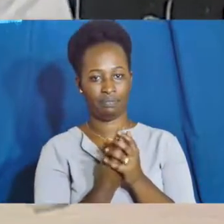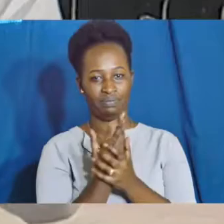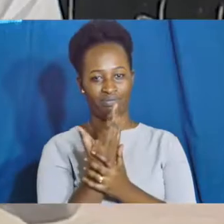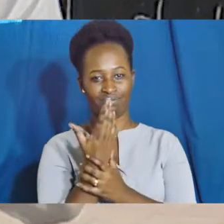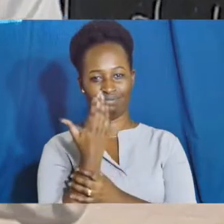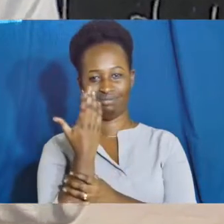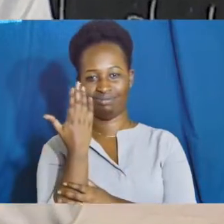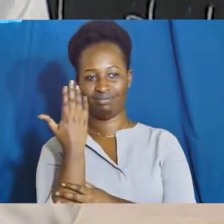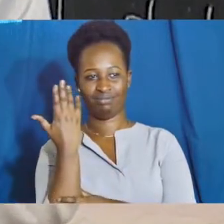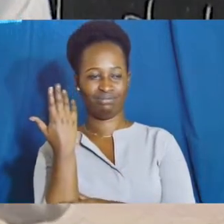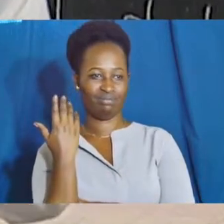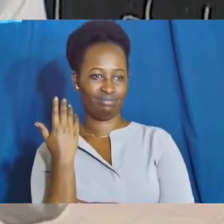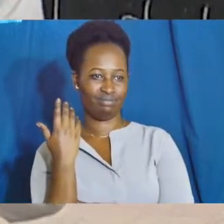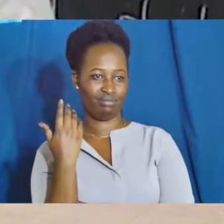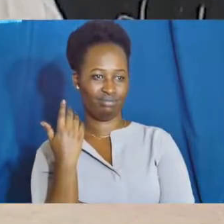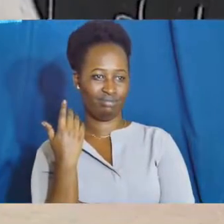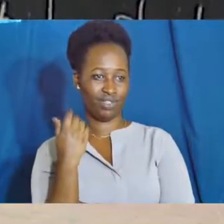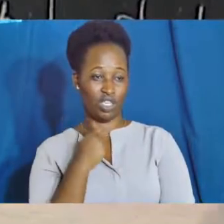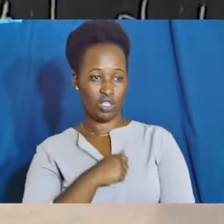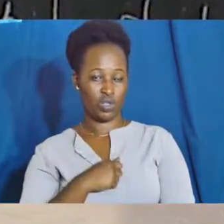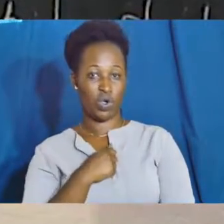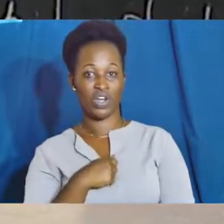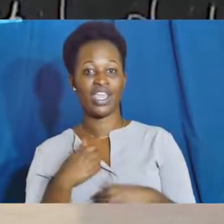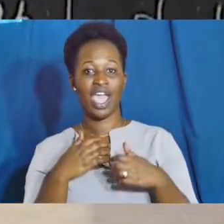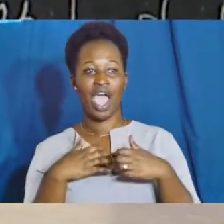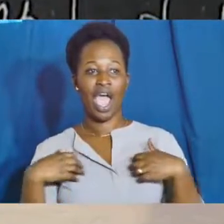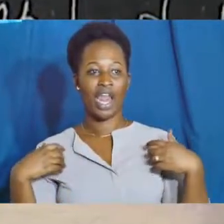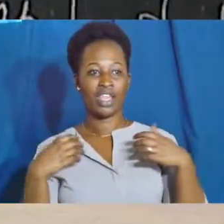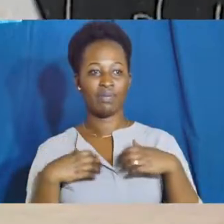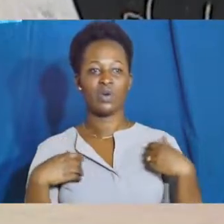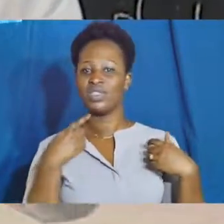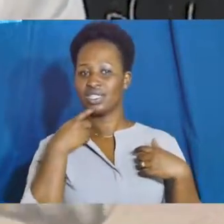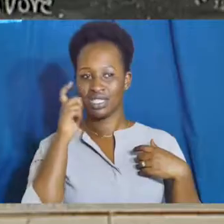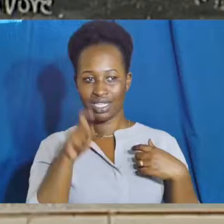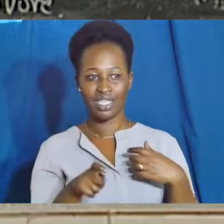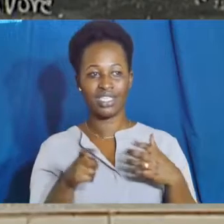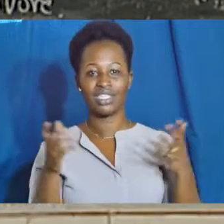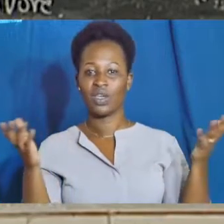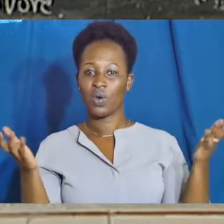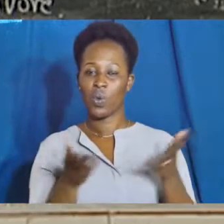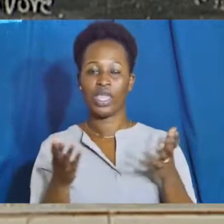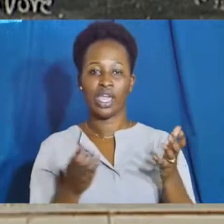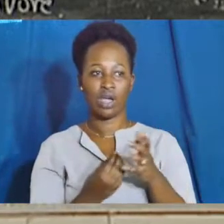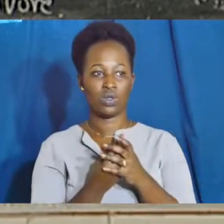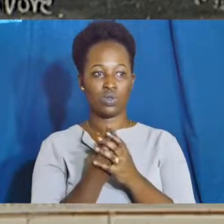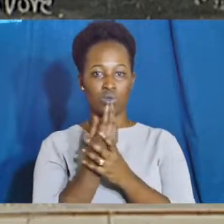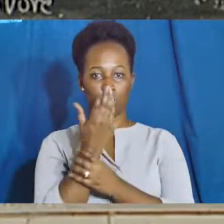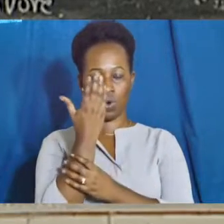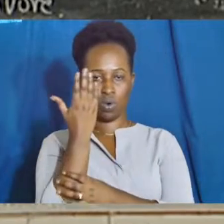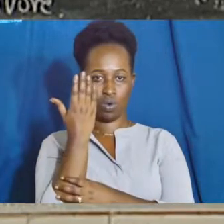crops. Animals need where to grow crops.